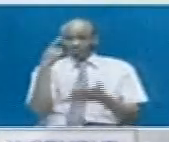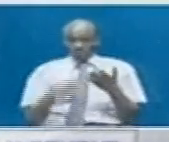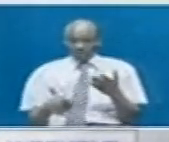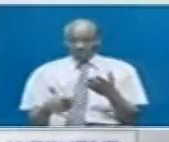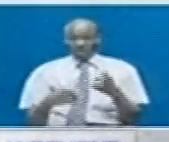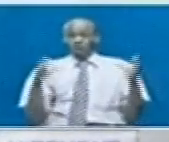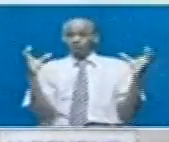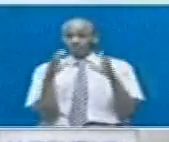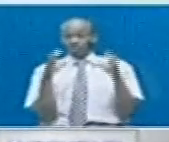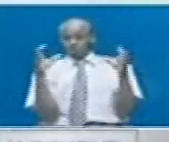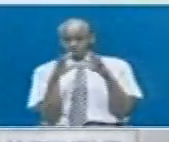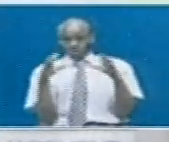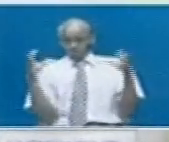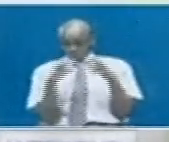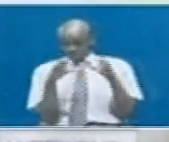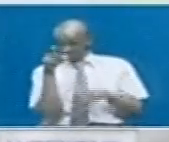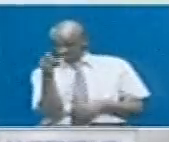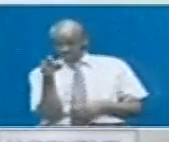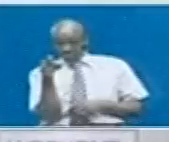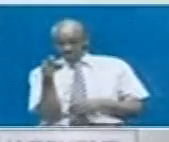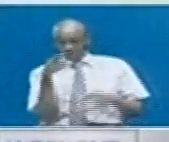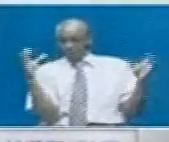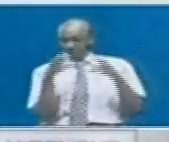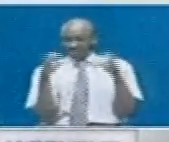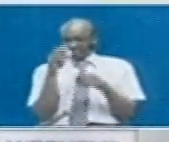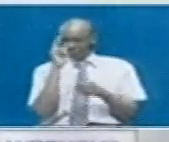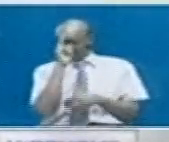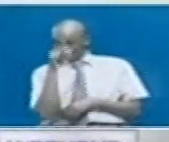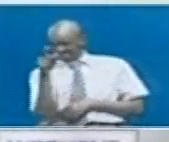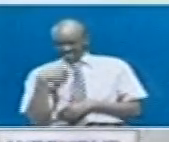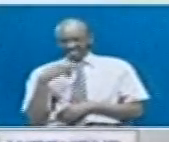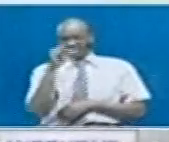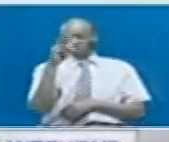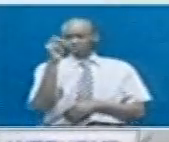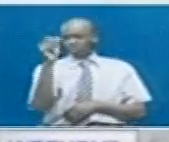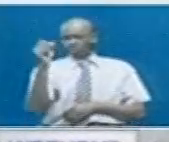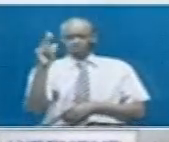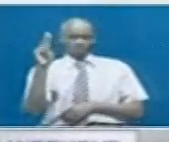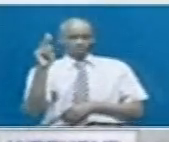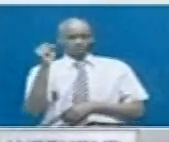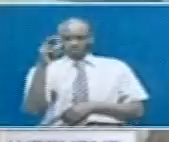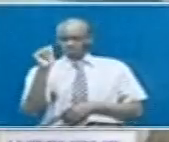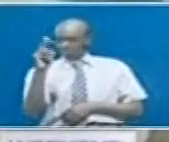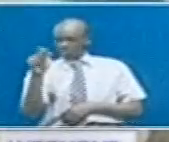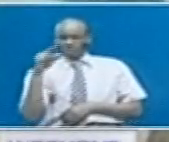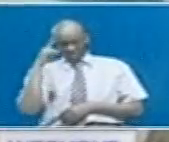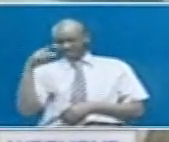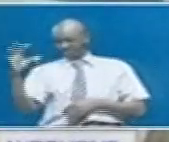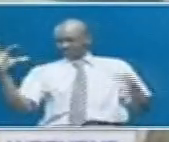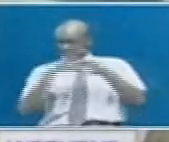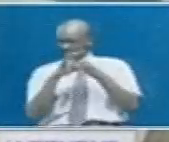community policing as sungu sungu. I found this rather strange. Do you think there's a connection between the two? I